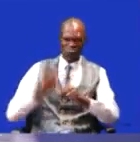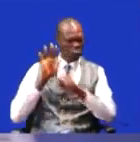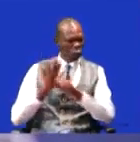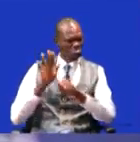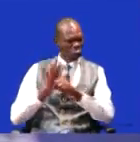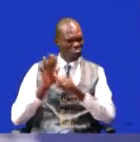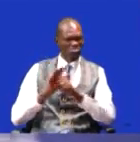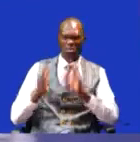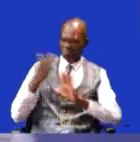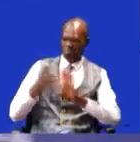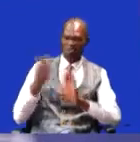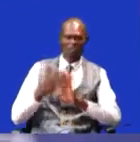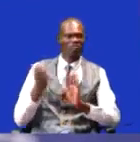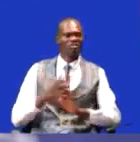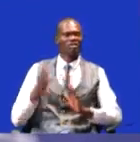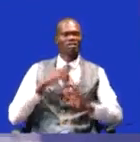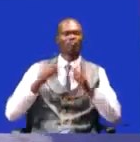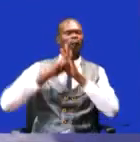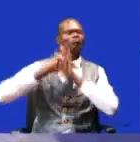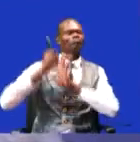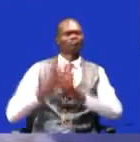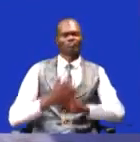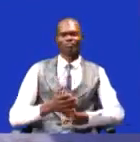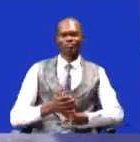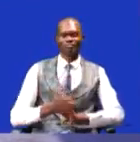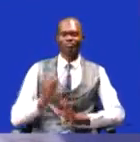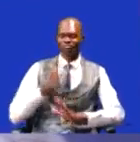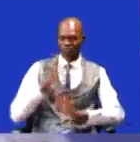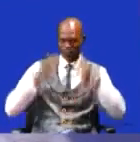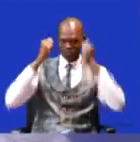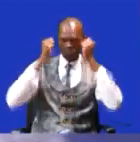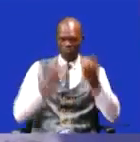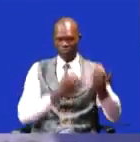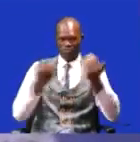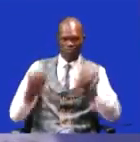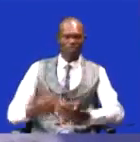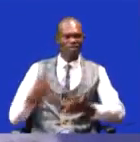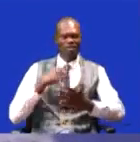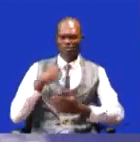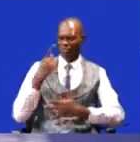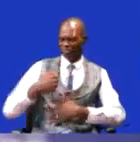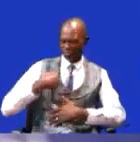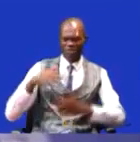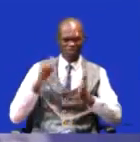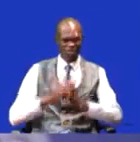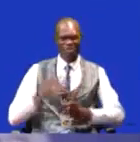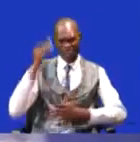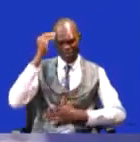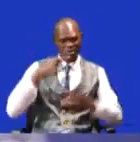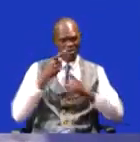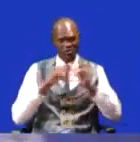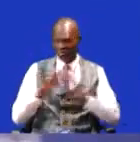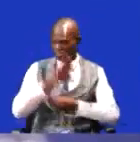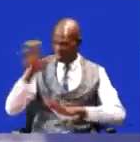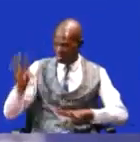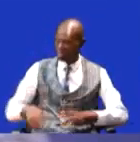can in the quickest way and disappear. These are our children. And they told me, we learned from you are the